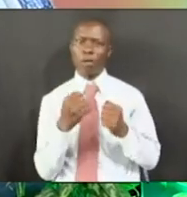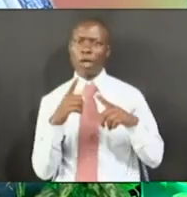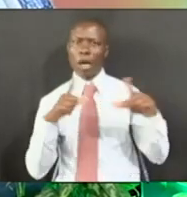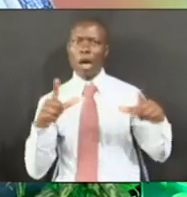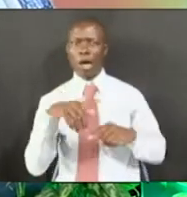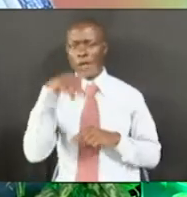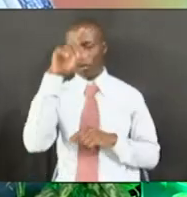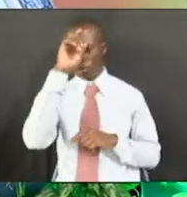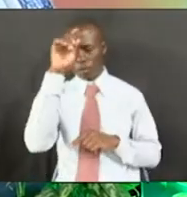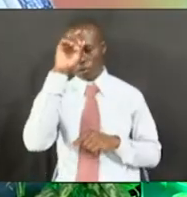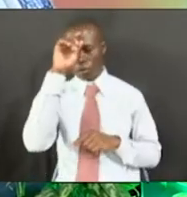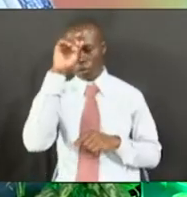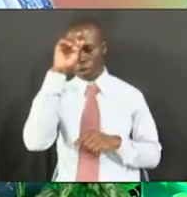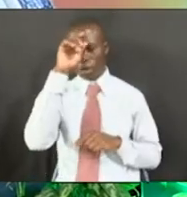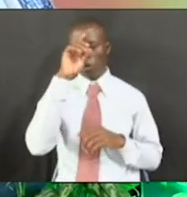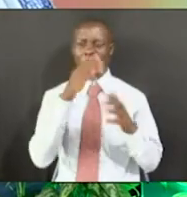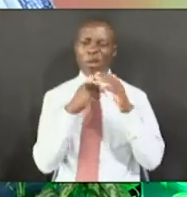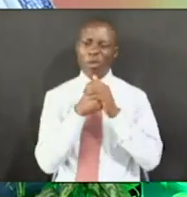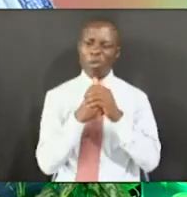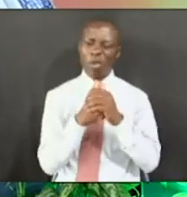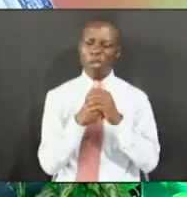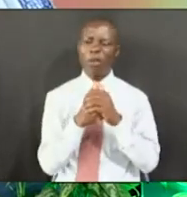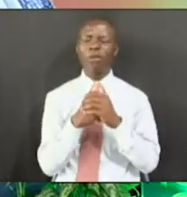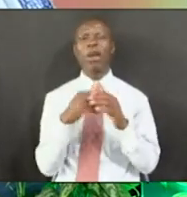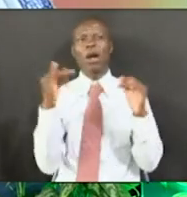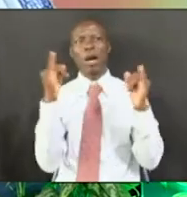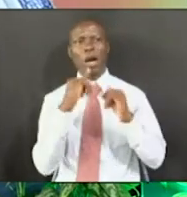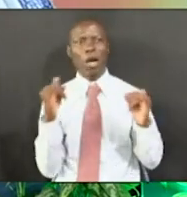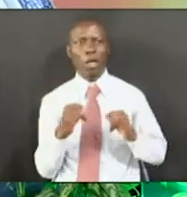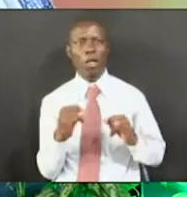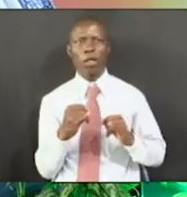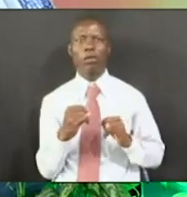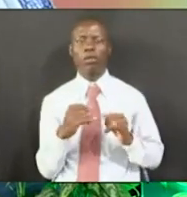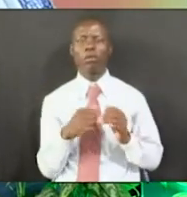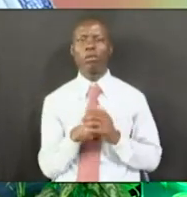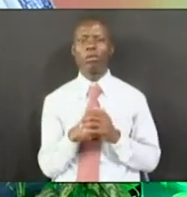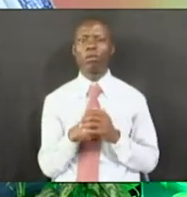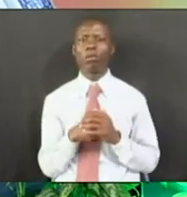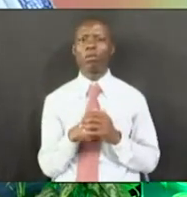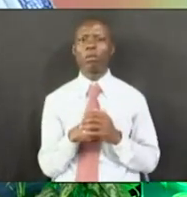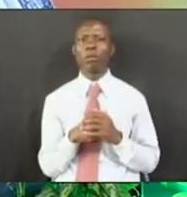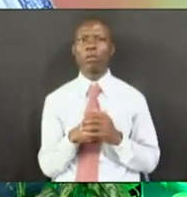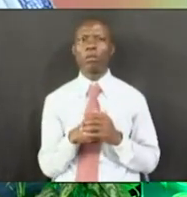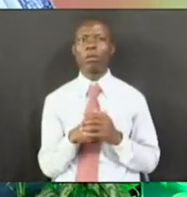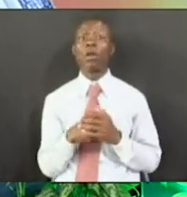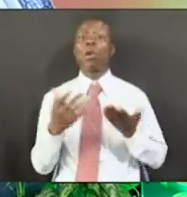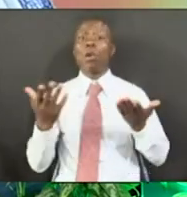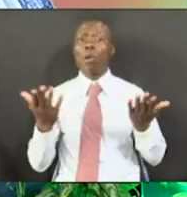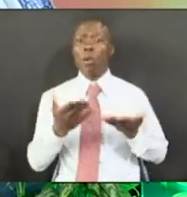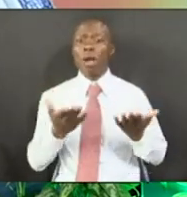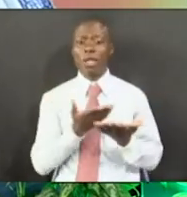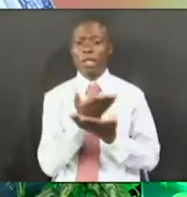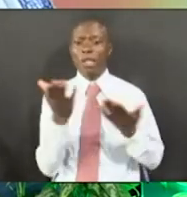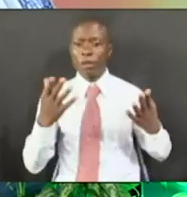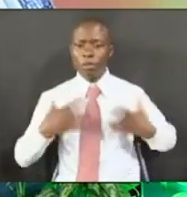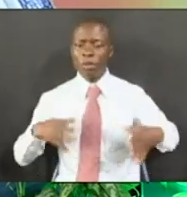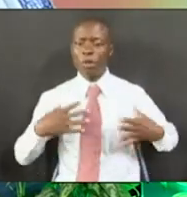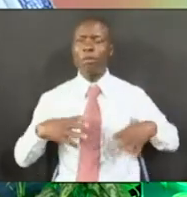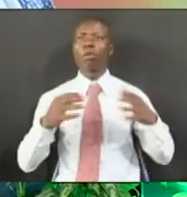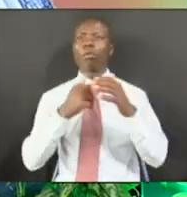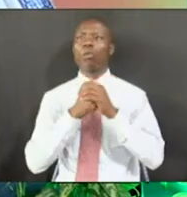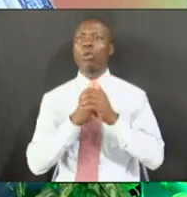were worshipping Baal and Ashtoreth, the god of the moon. Why were these people